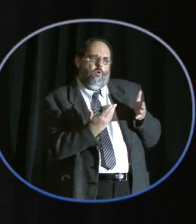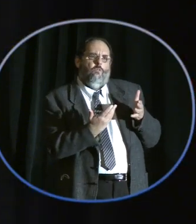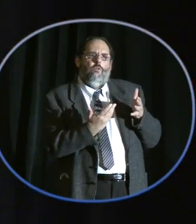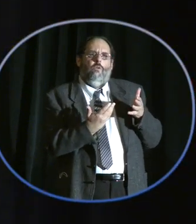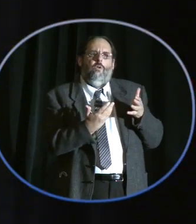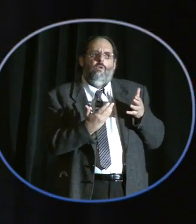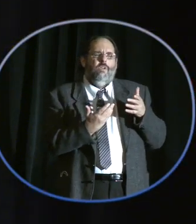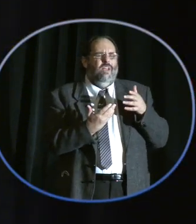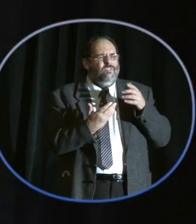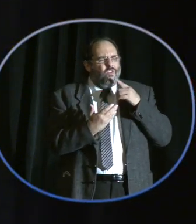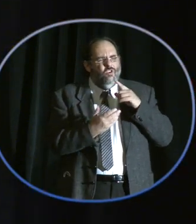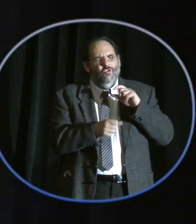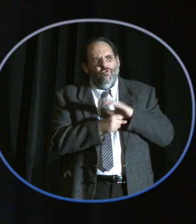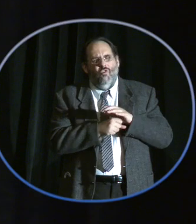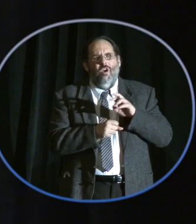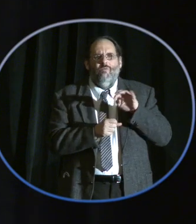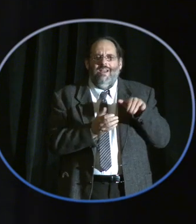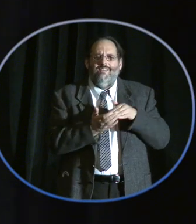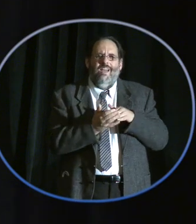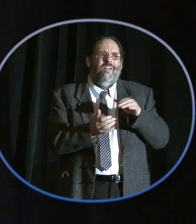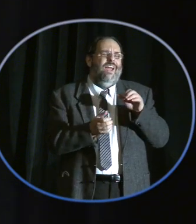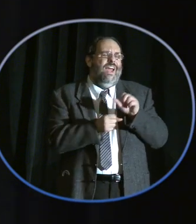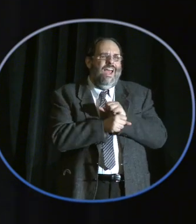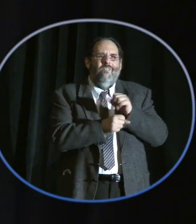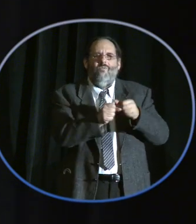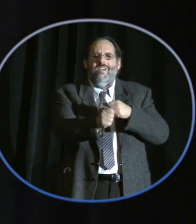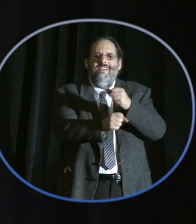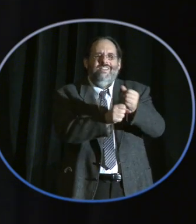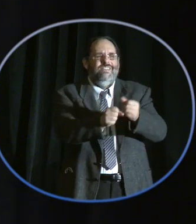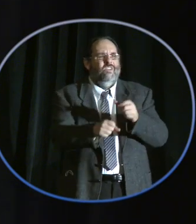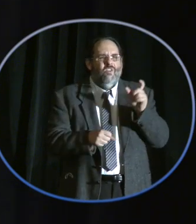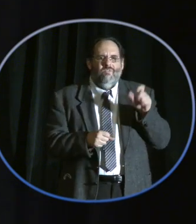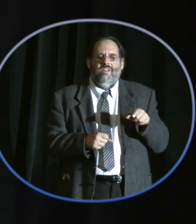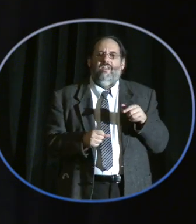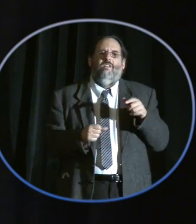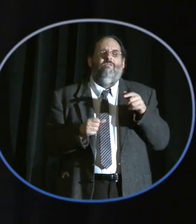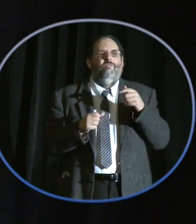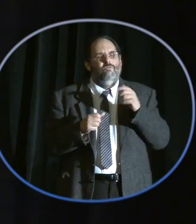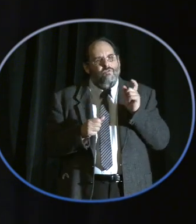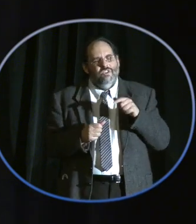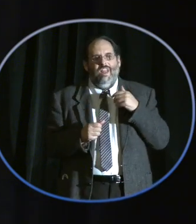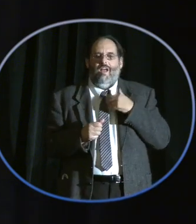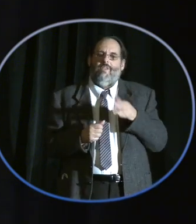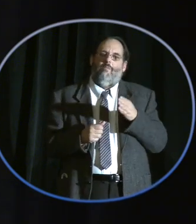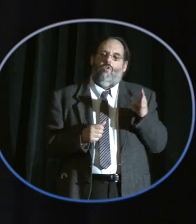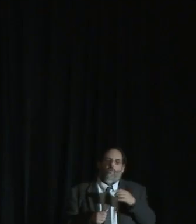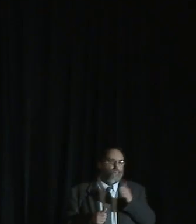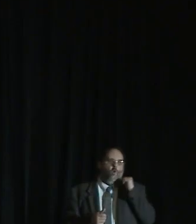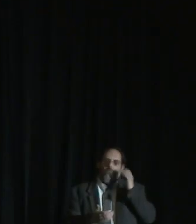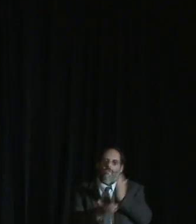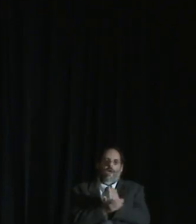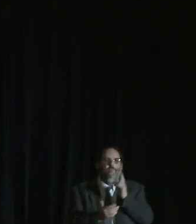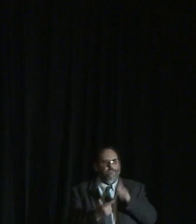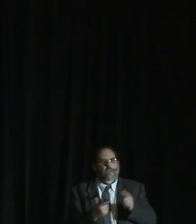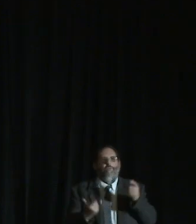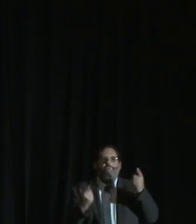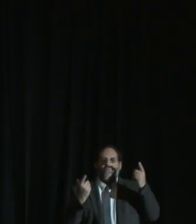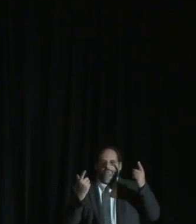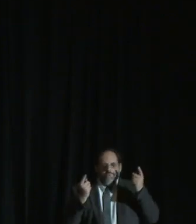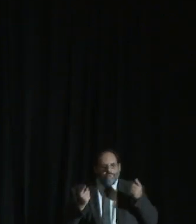deserved for every single year of recreation centers existence in Baltimore, and we will not stop.